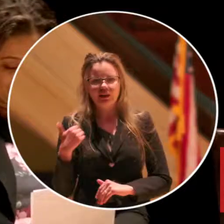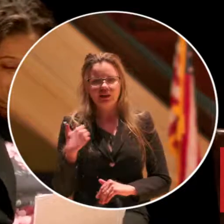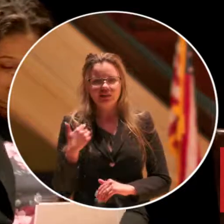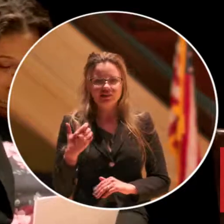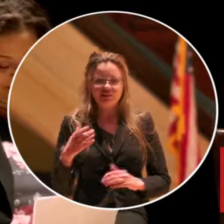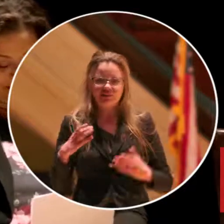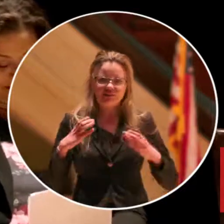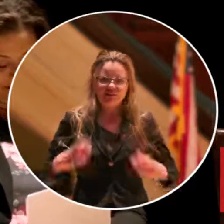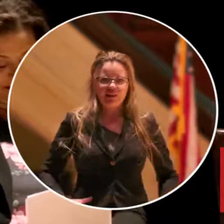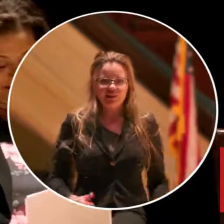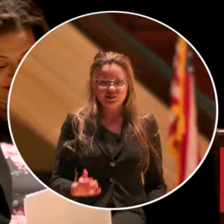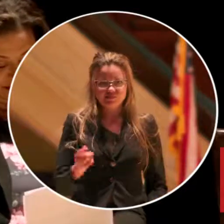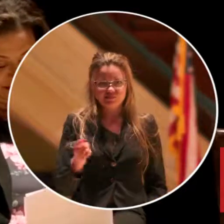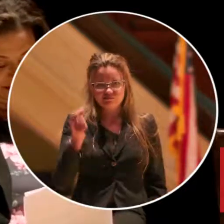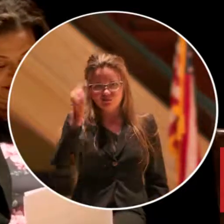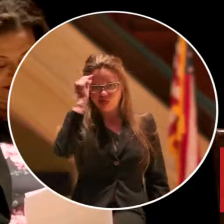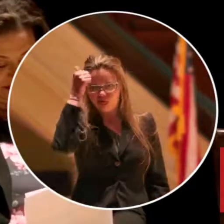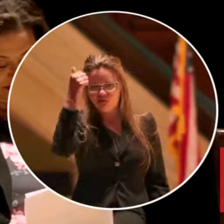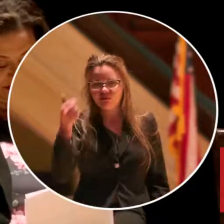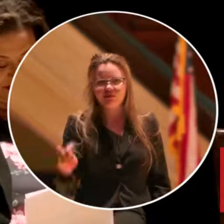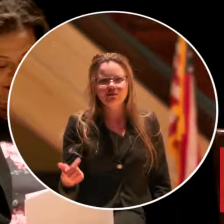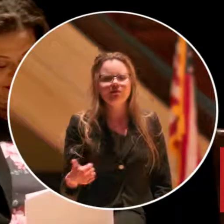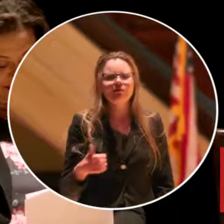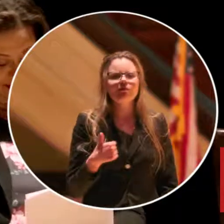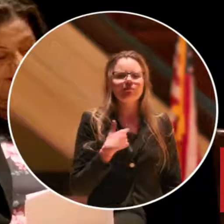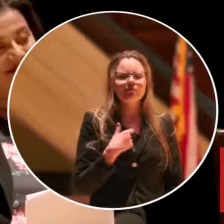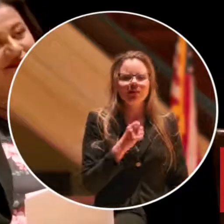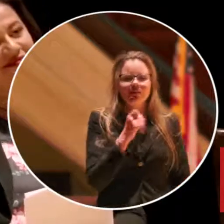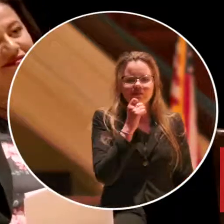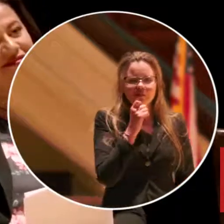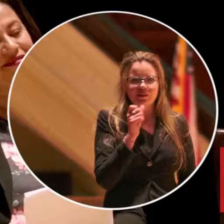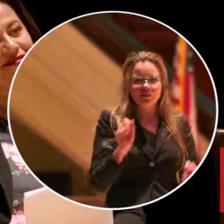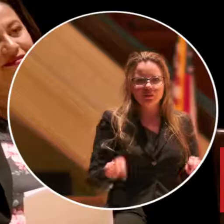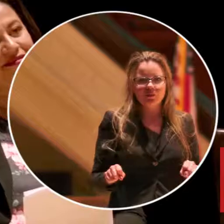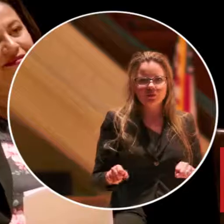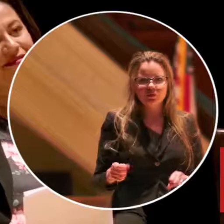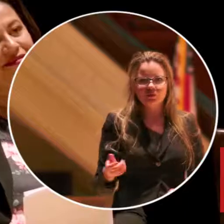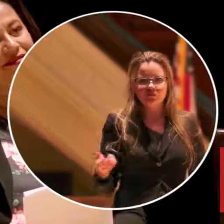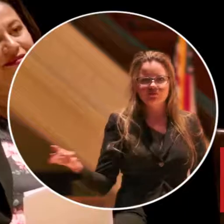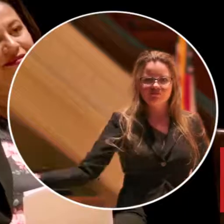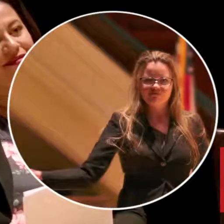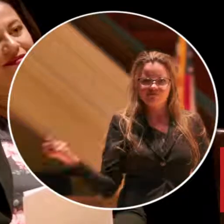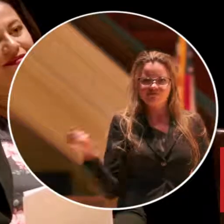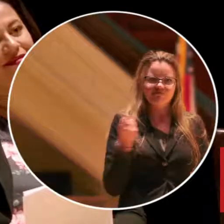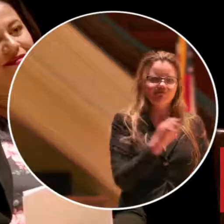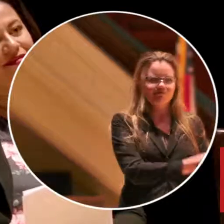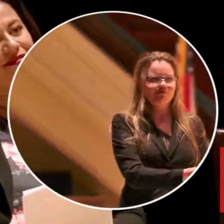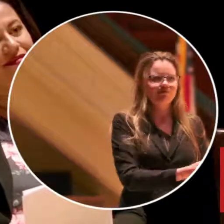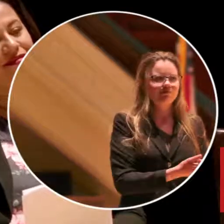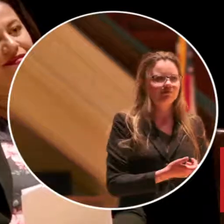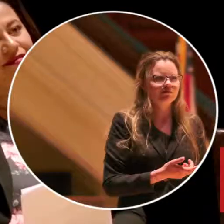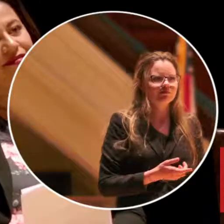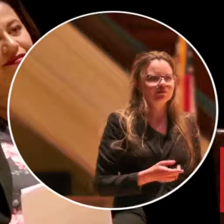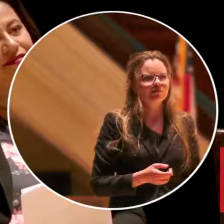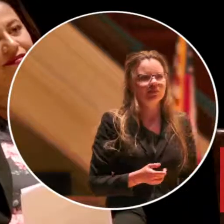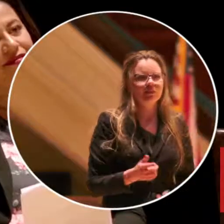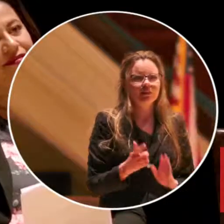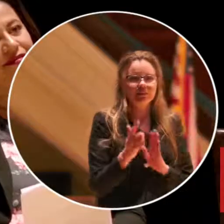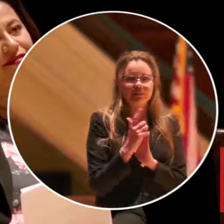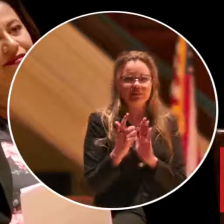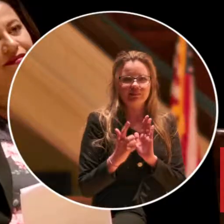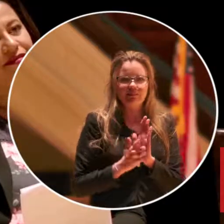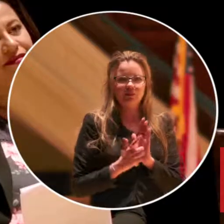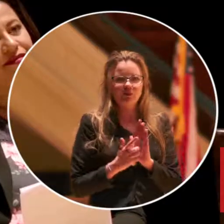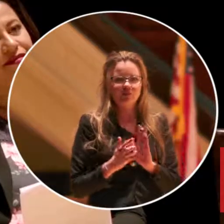Since I was unable to produce an expert witness to boost my case, I did the next best thing. What is known in legal